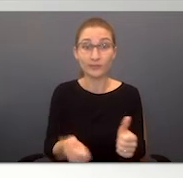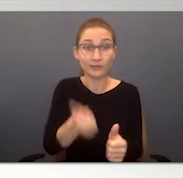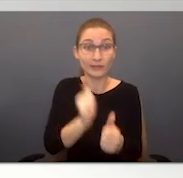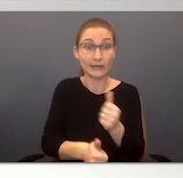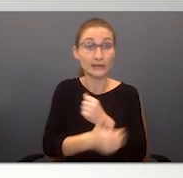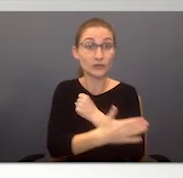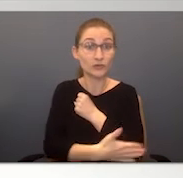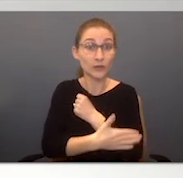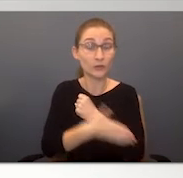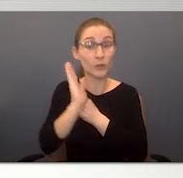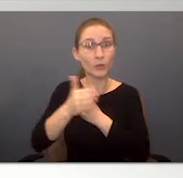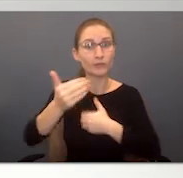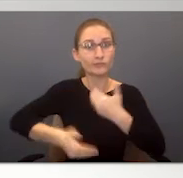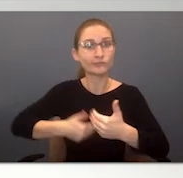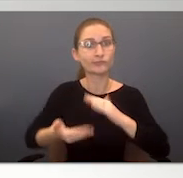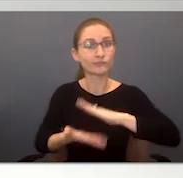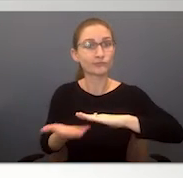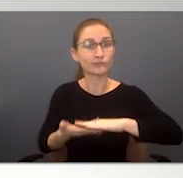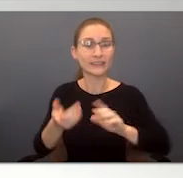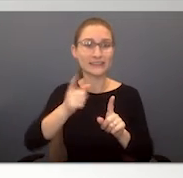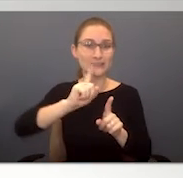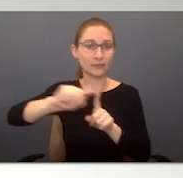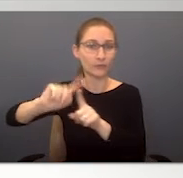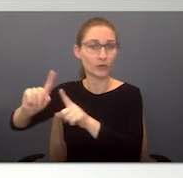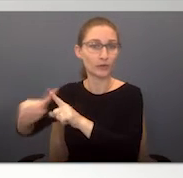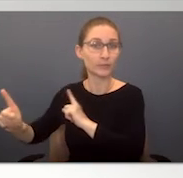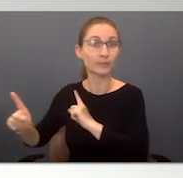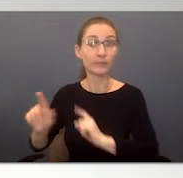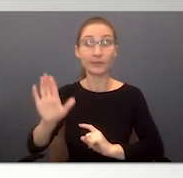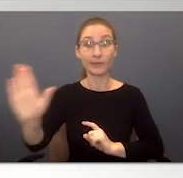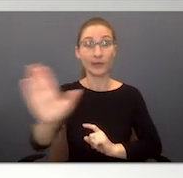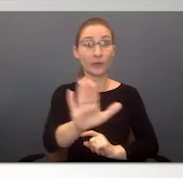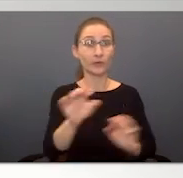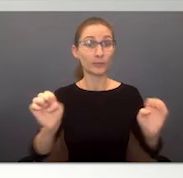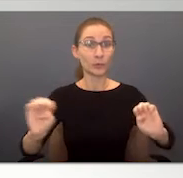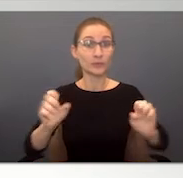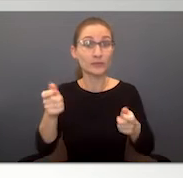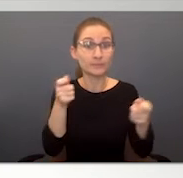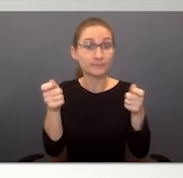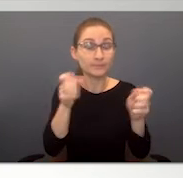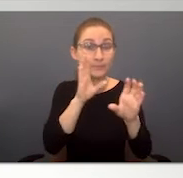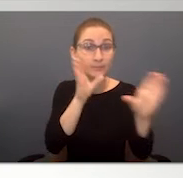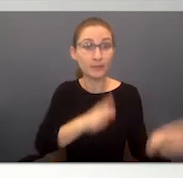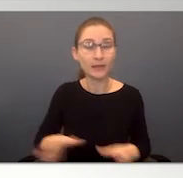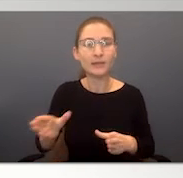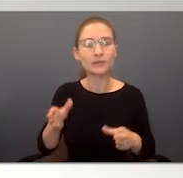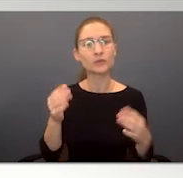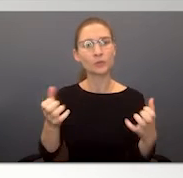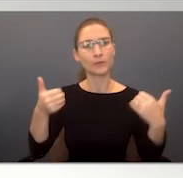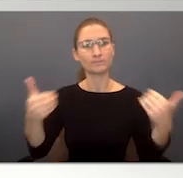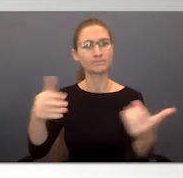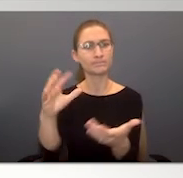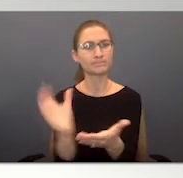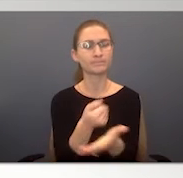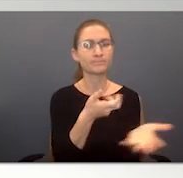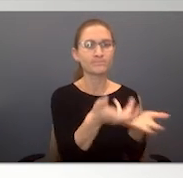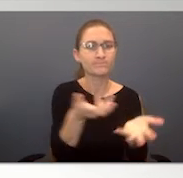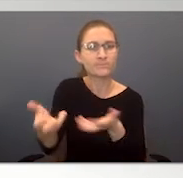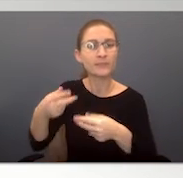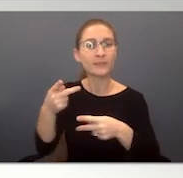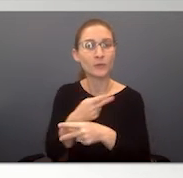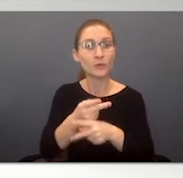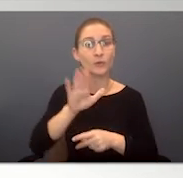process available as far as medications. Also and I talk about this a little later on, but talk